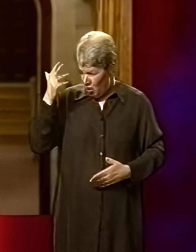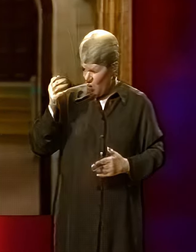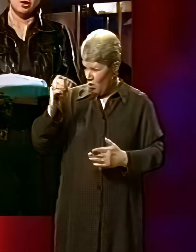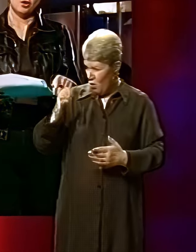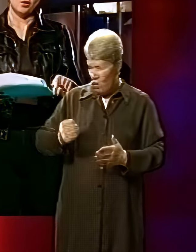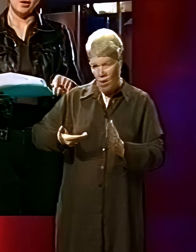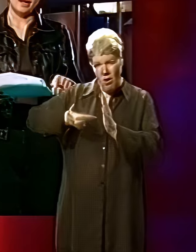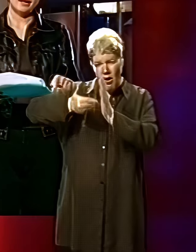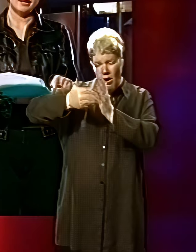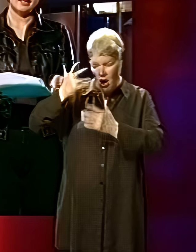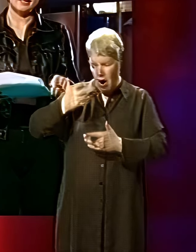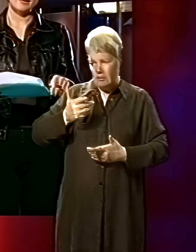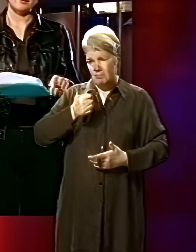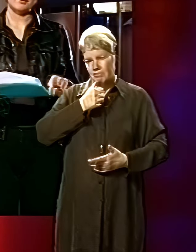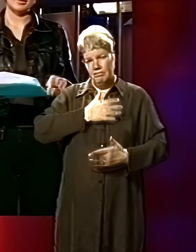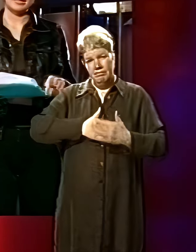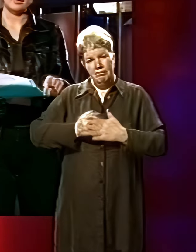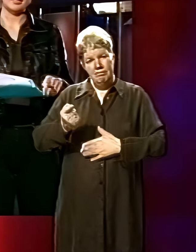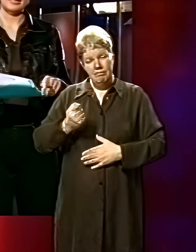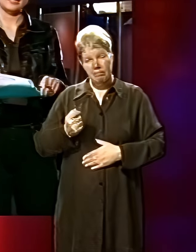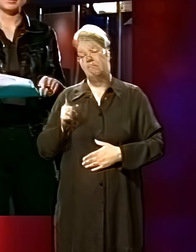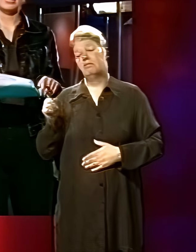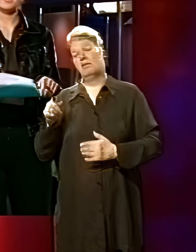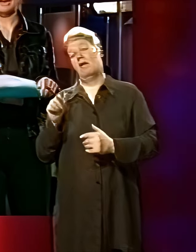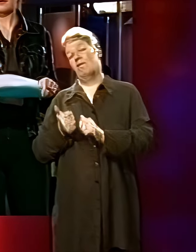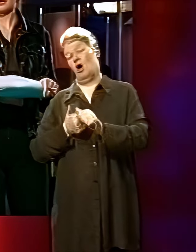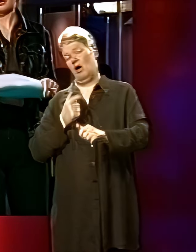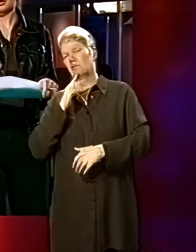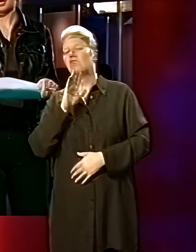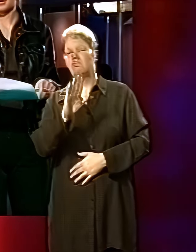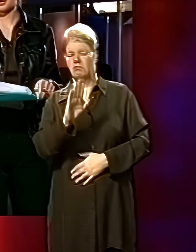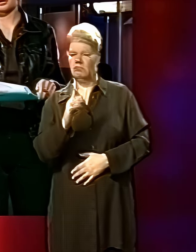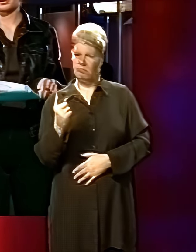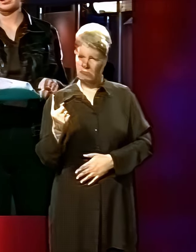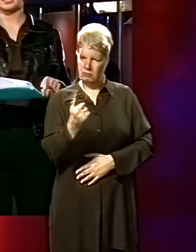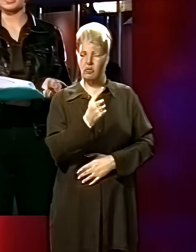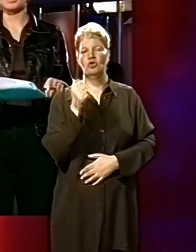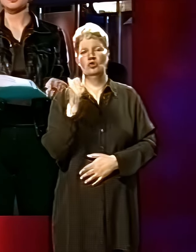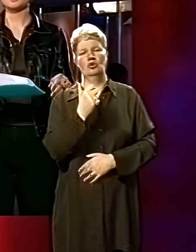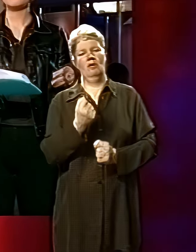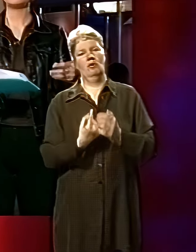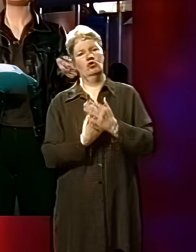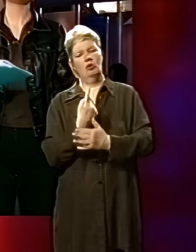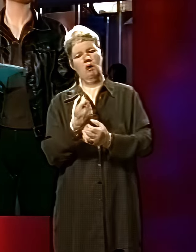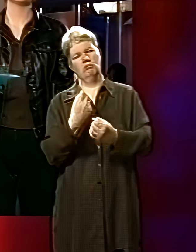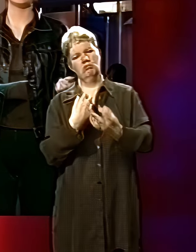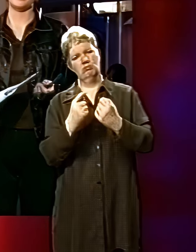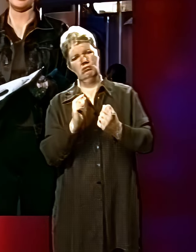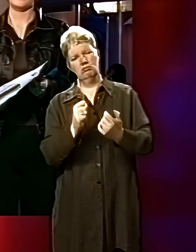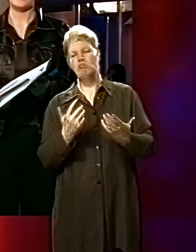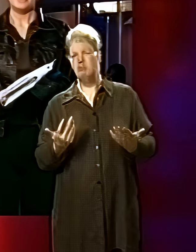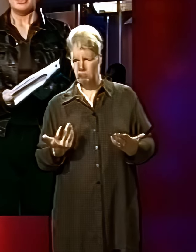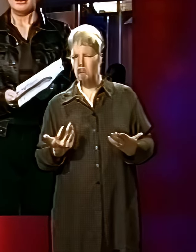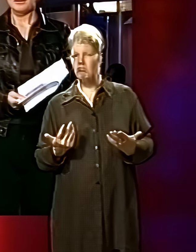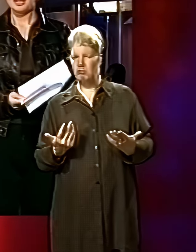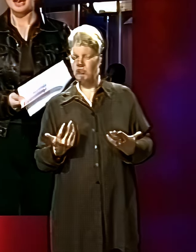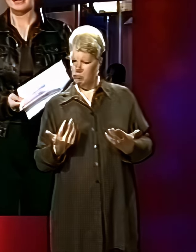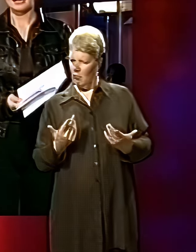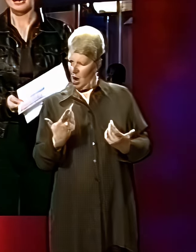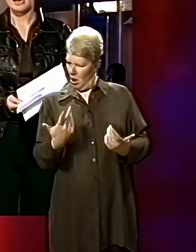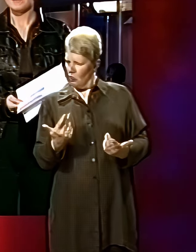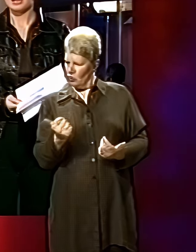interest. Well, in a statement, Brighthouse says it believes everyone should have the opportunity to own what it calls the nice things in life.